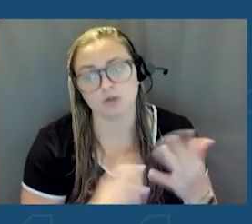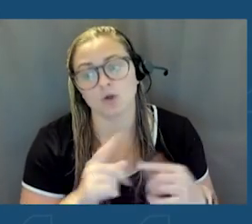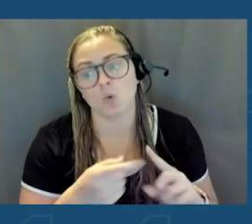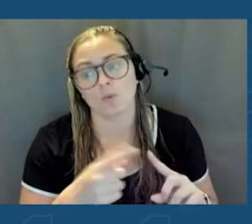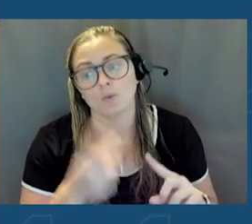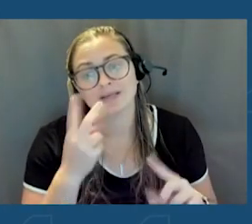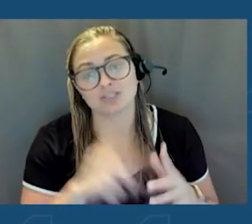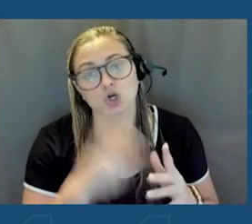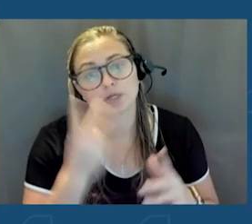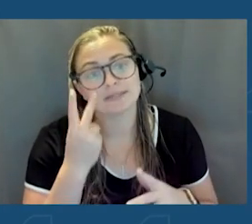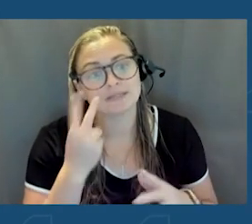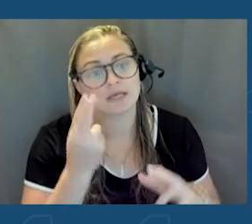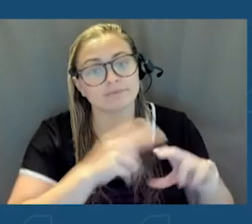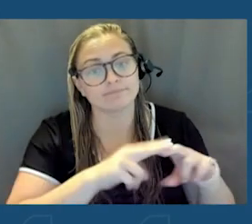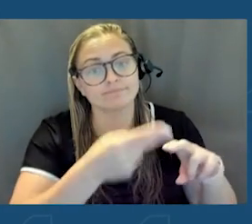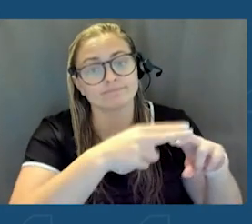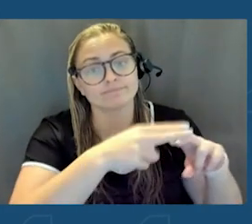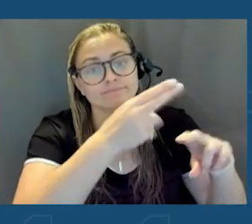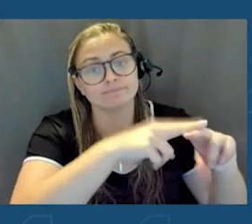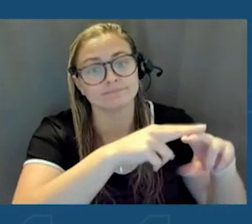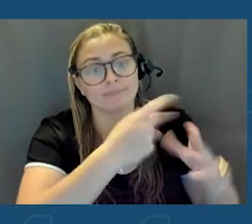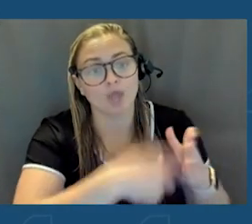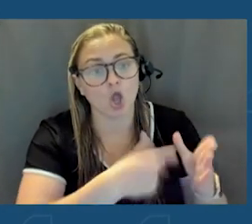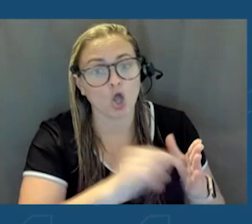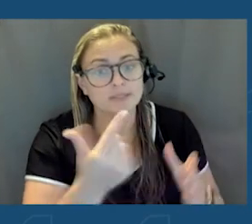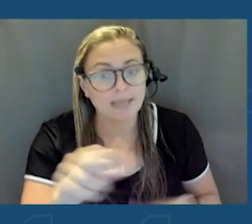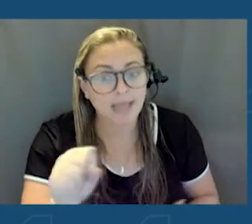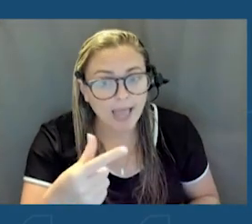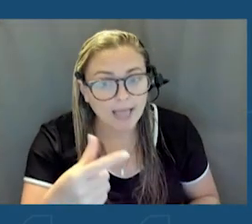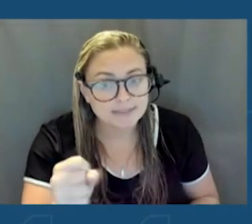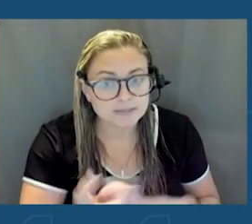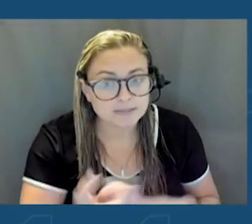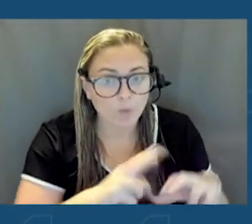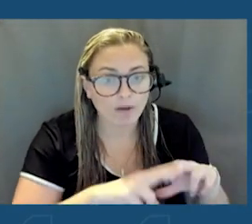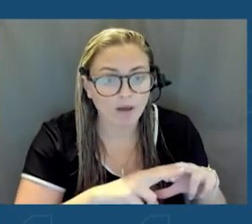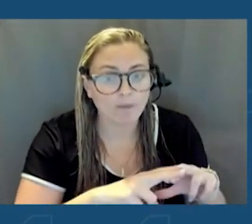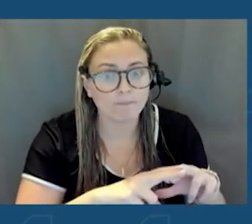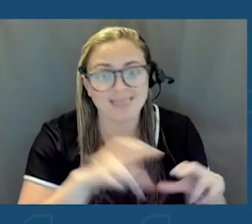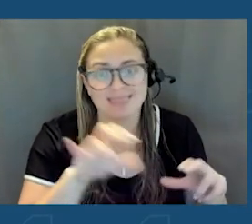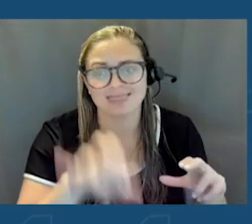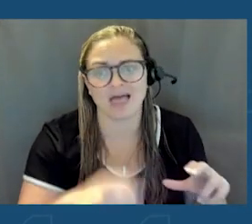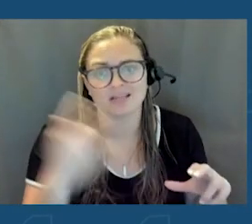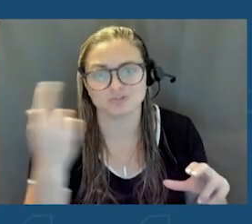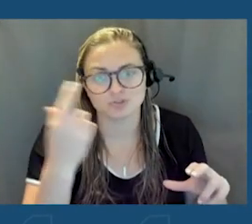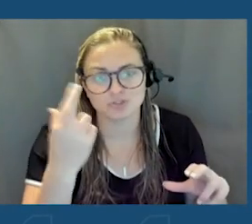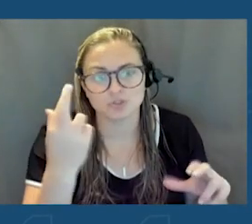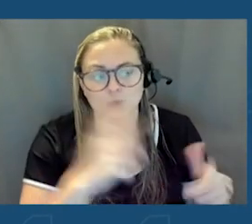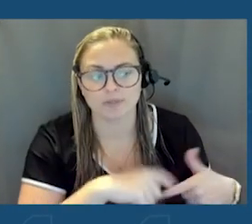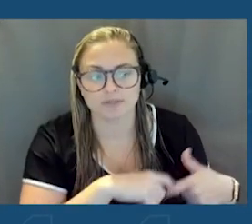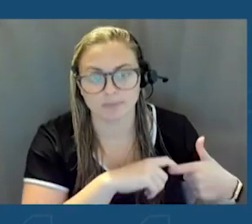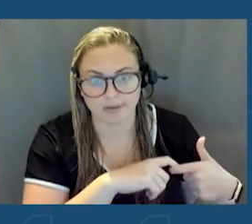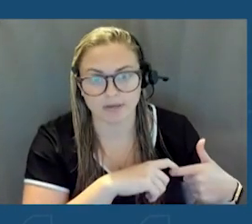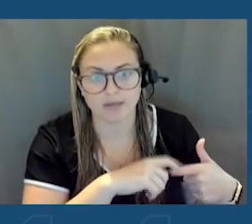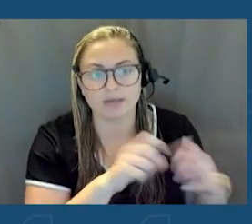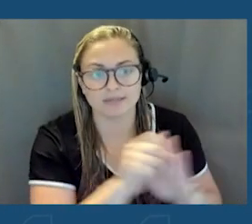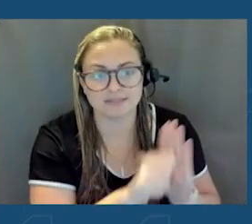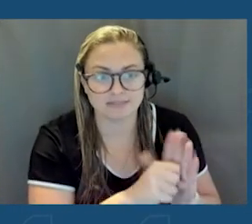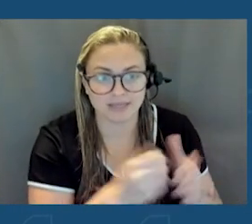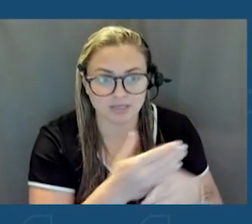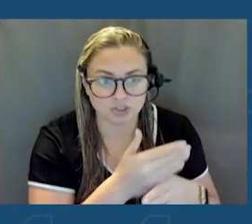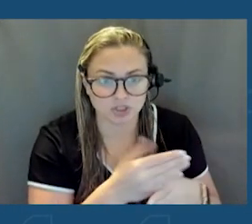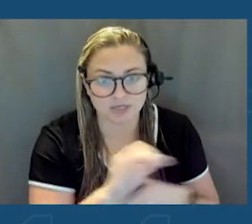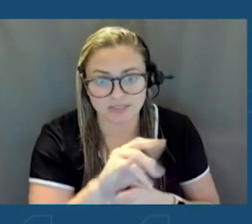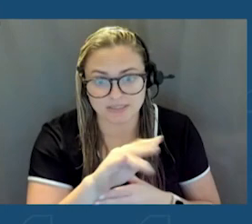seeing inflation going up and the cost of gasoline going up, that is why we suspended the state share of the sales